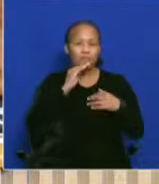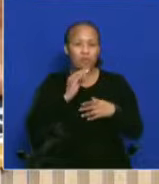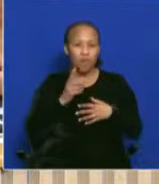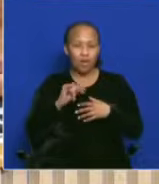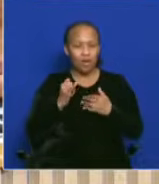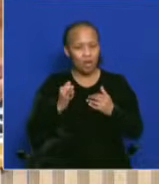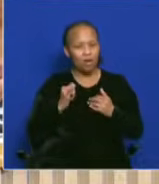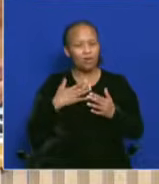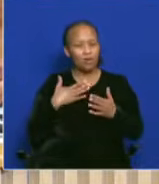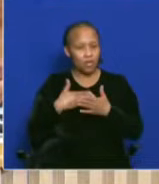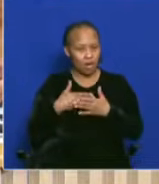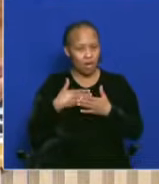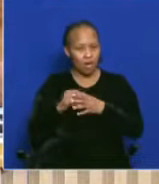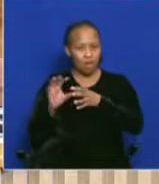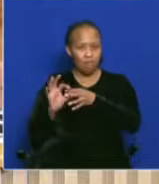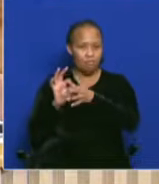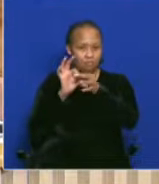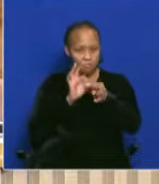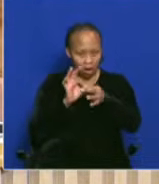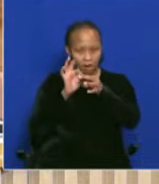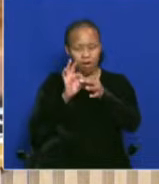the procurement channels.